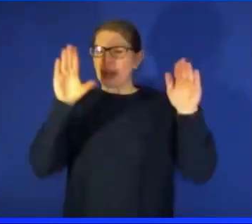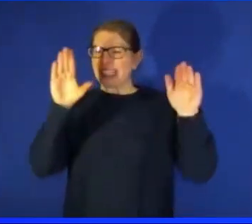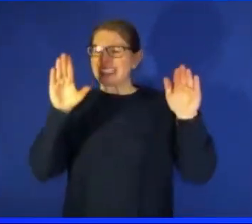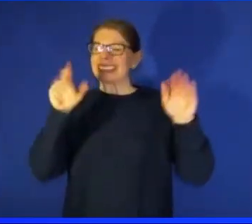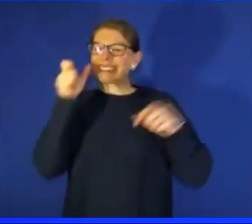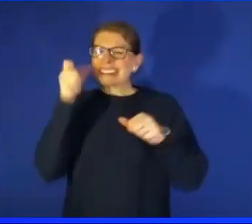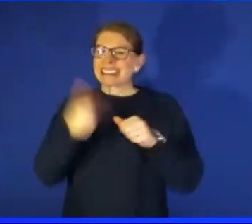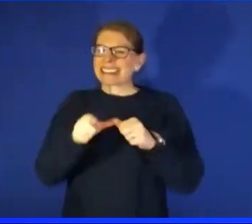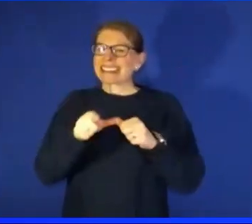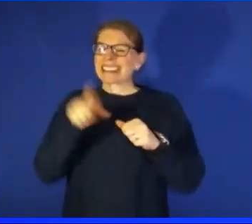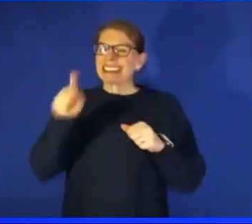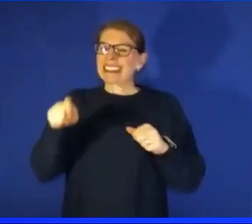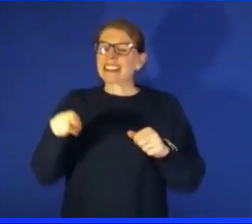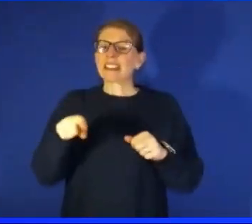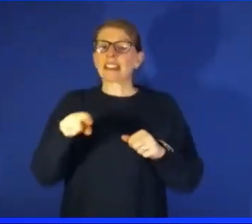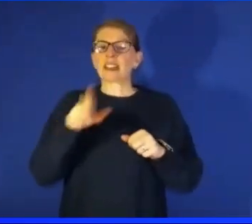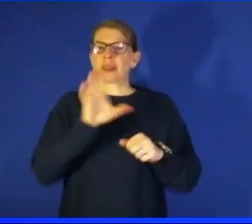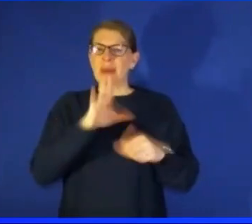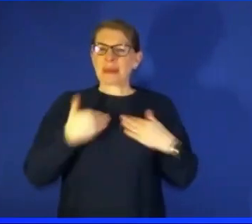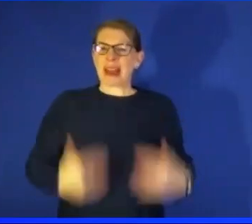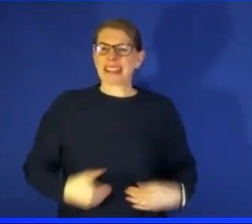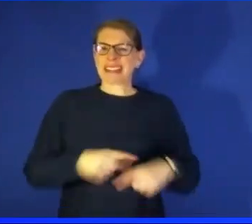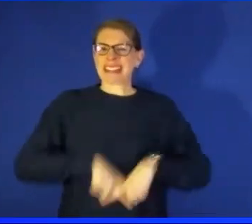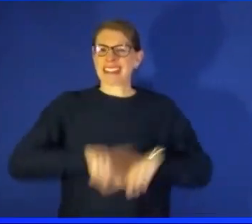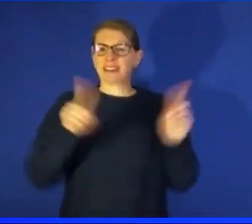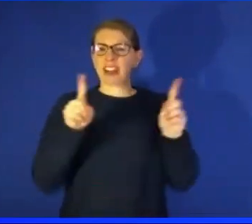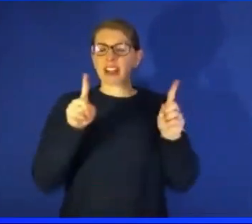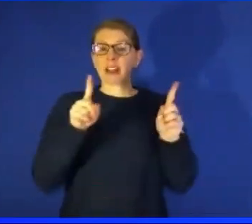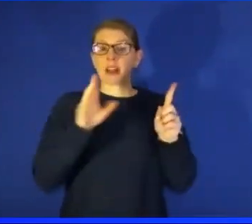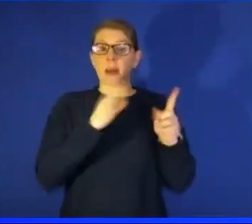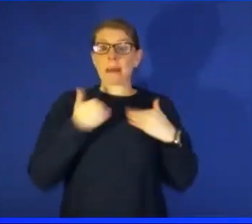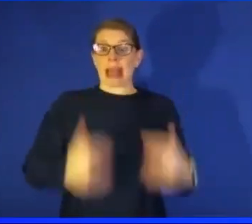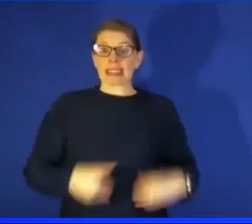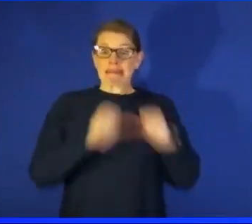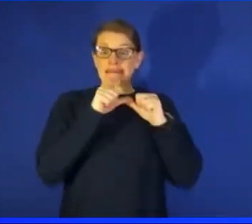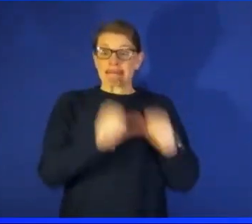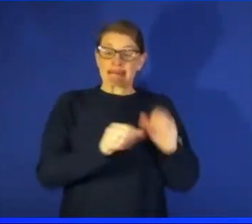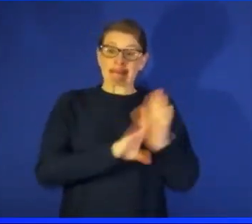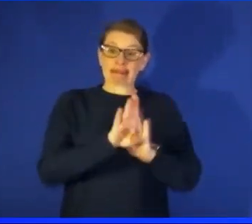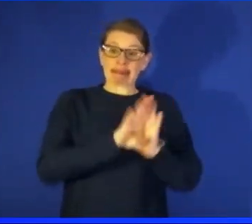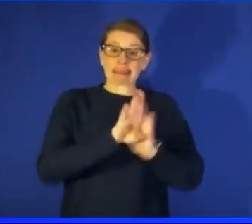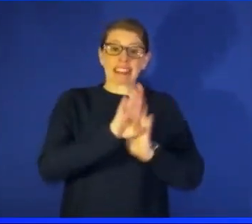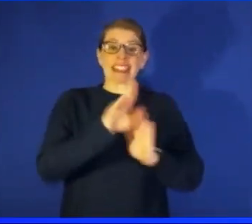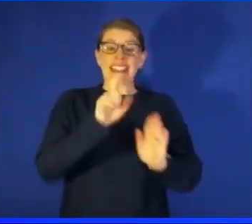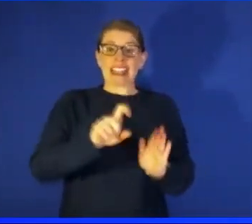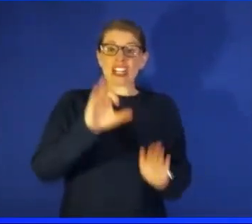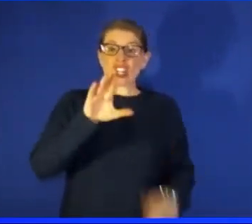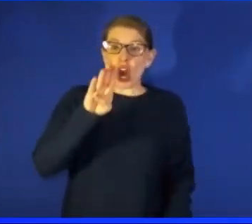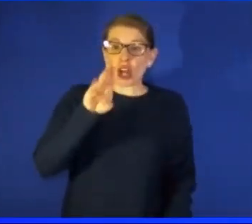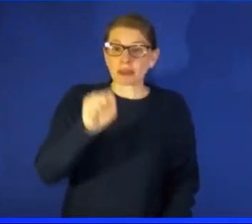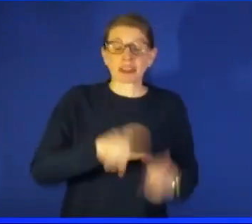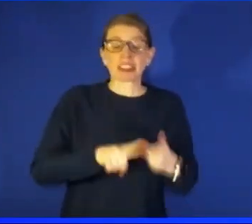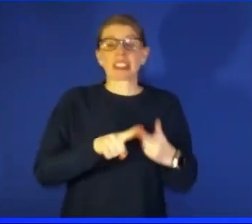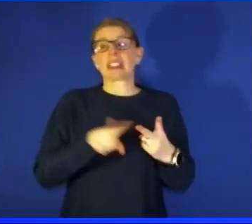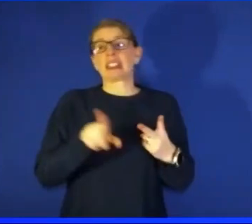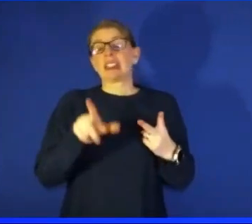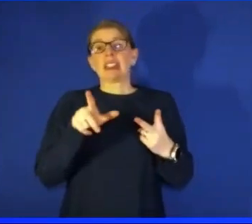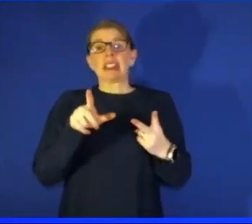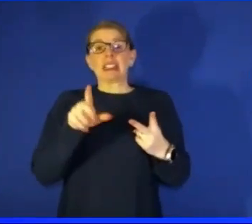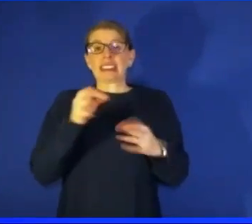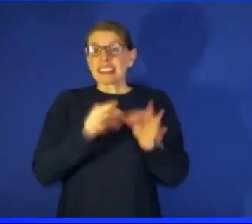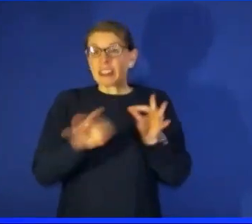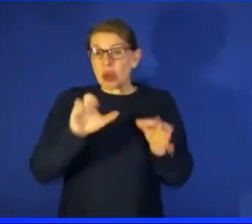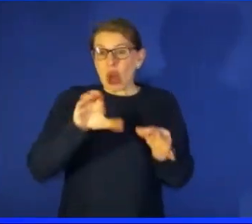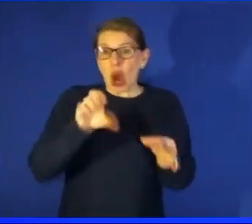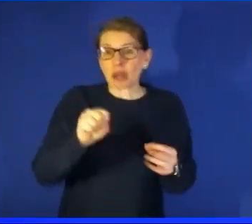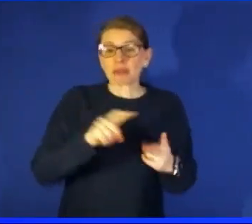children. They're different. They're continuing to develop, so they need their carbs, they need their sugars, they need their simple carbs and things like that,